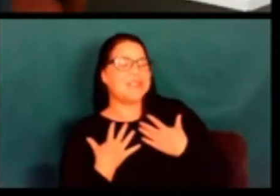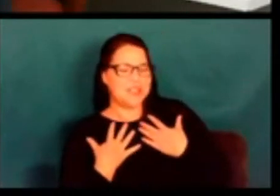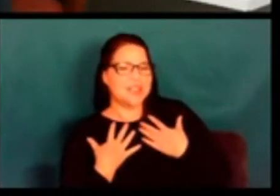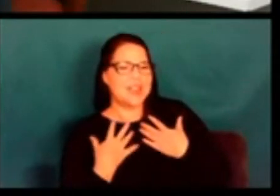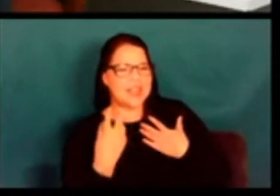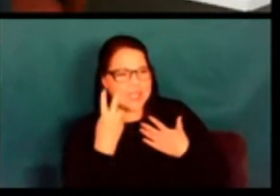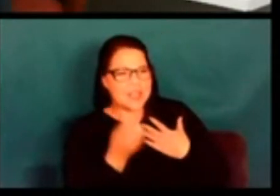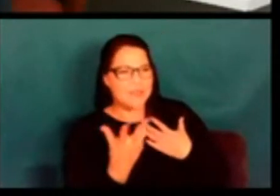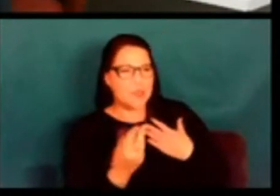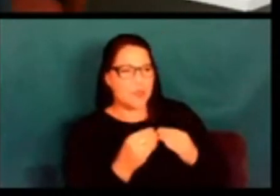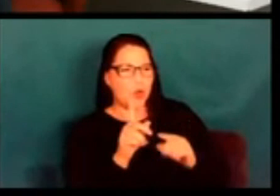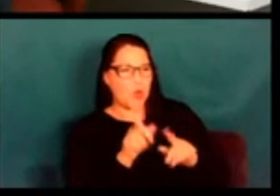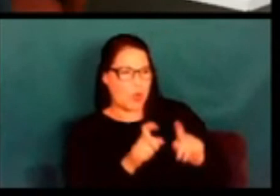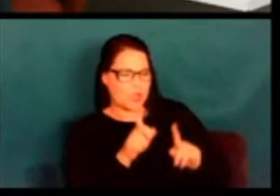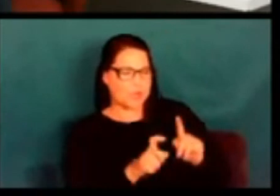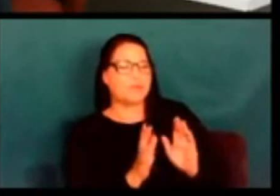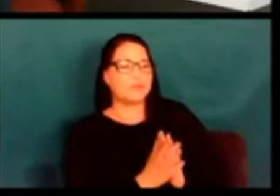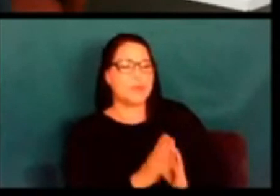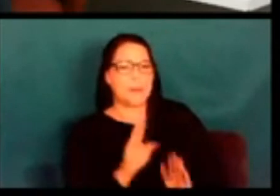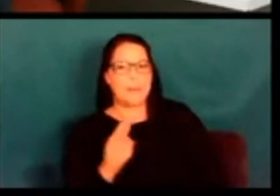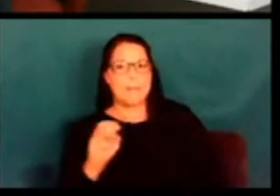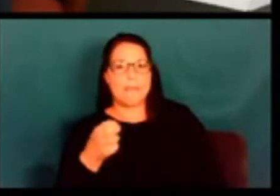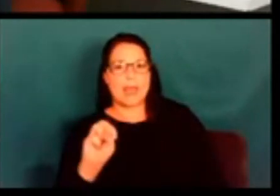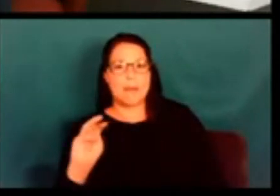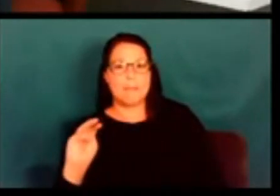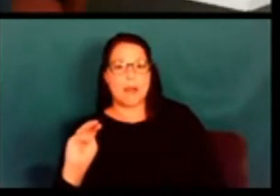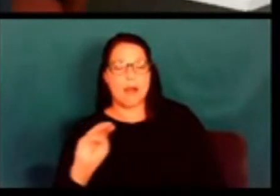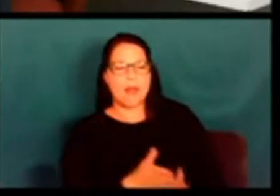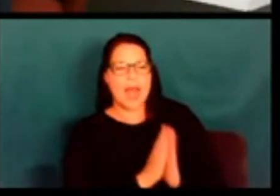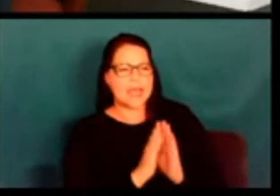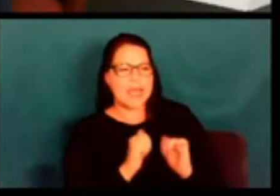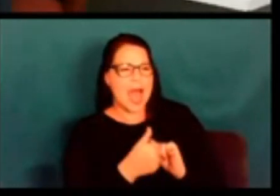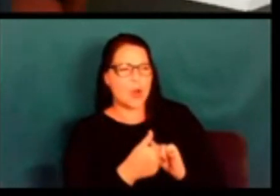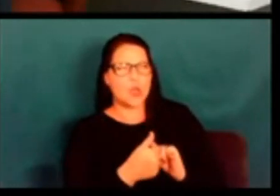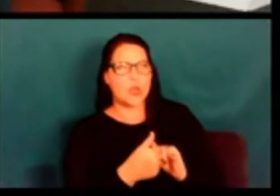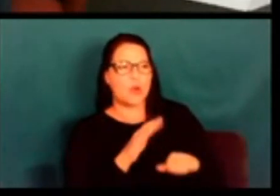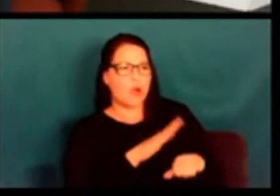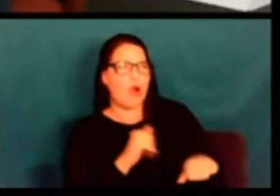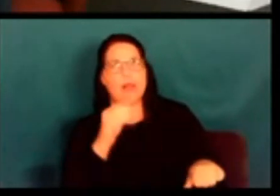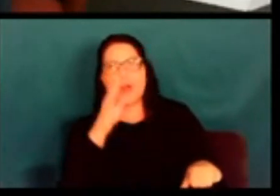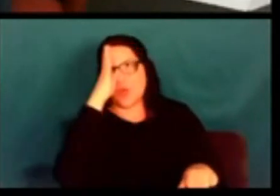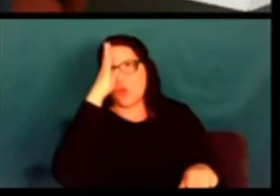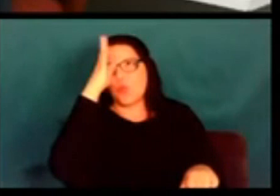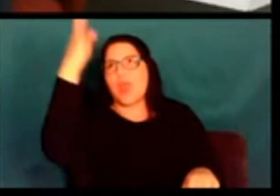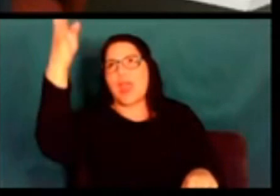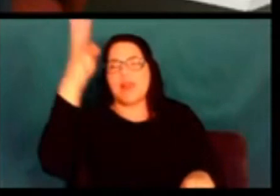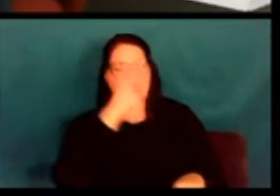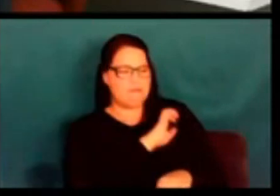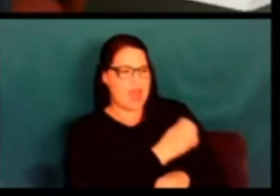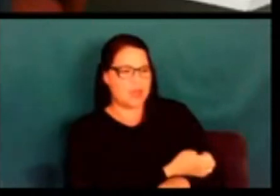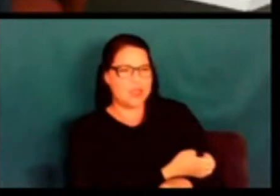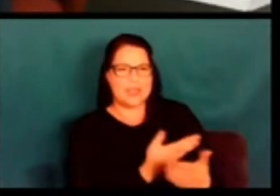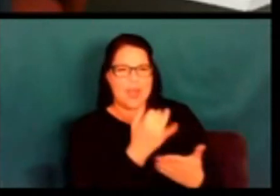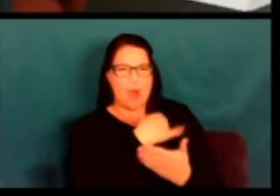have a couple more questions we'll get to. Megan McCauley asks, how do you call in your creativity and artistic energy? Is it